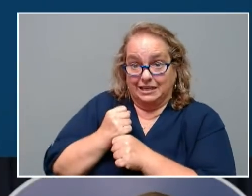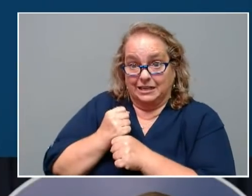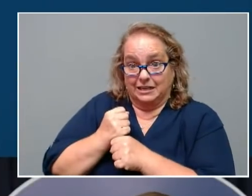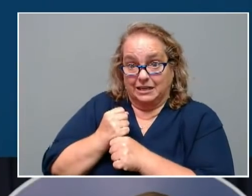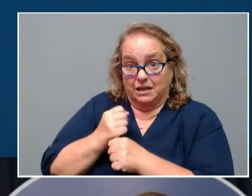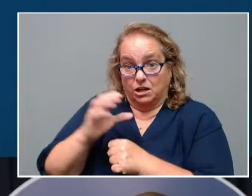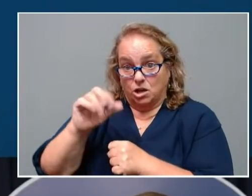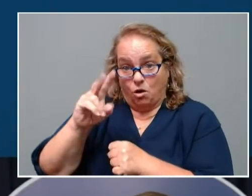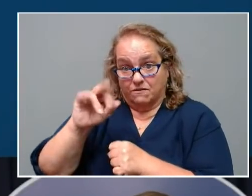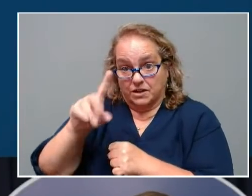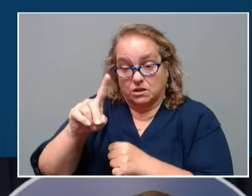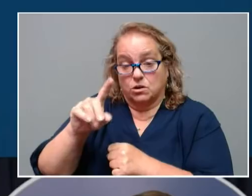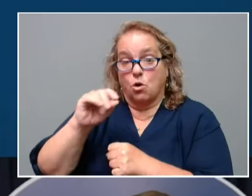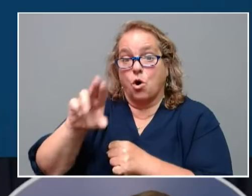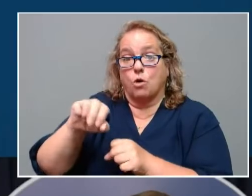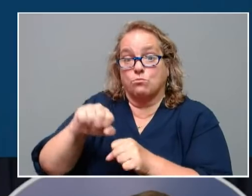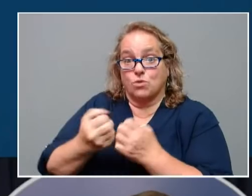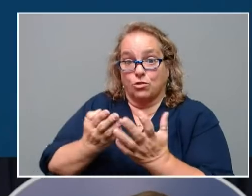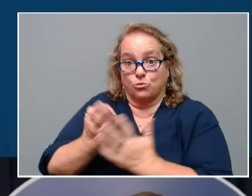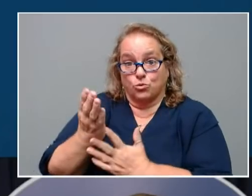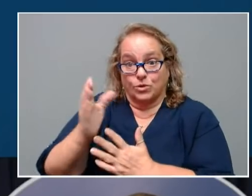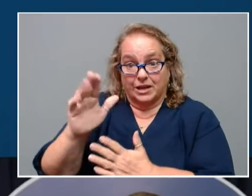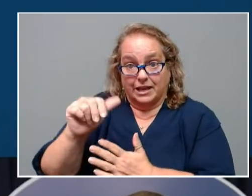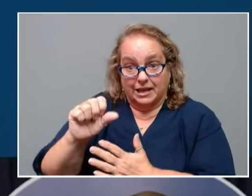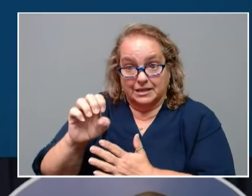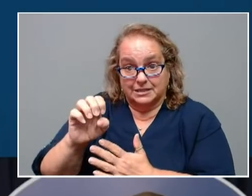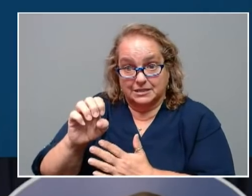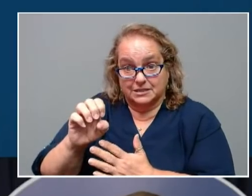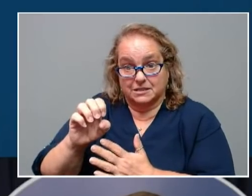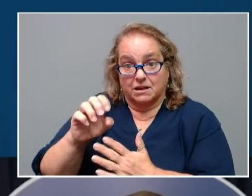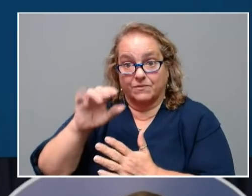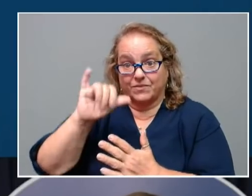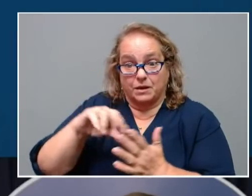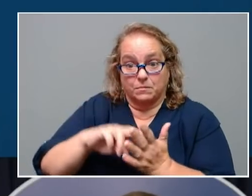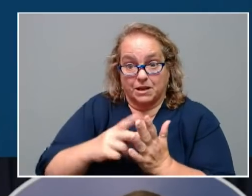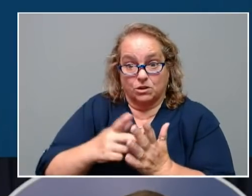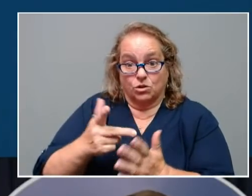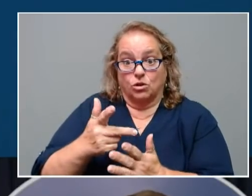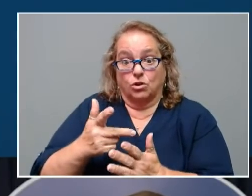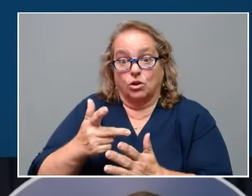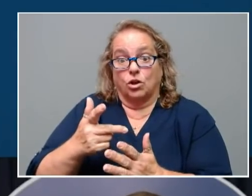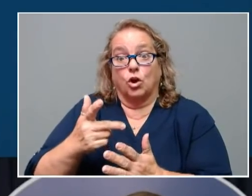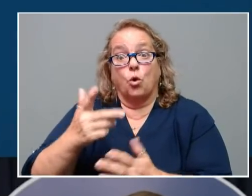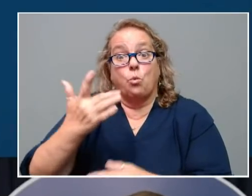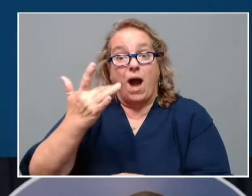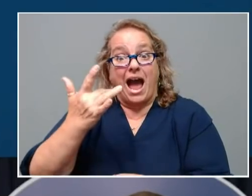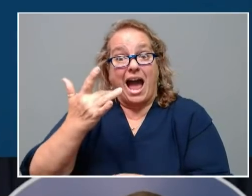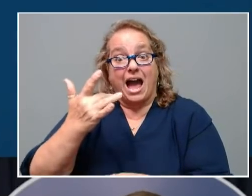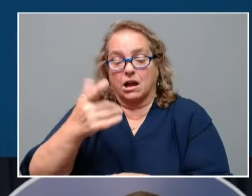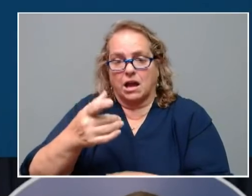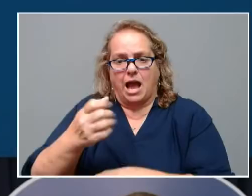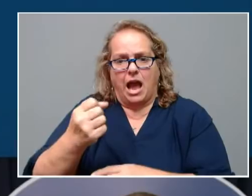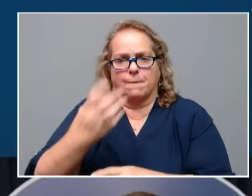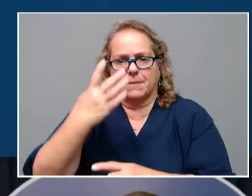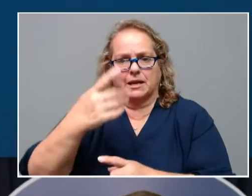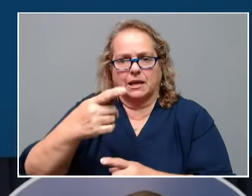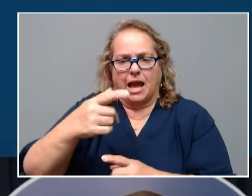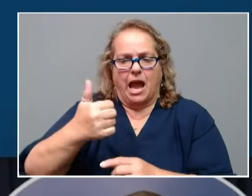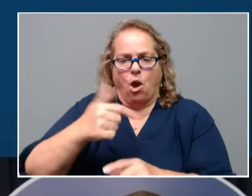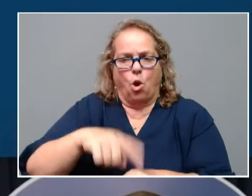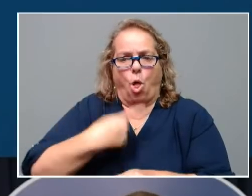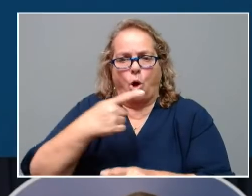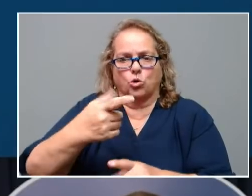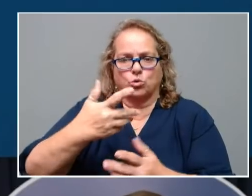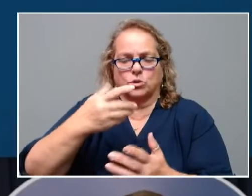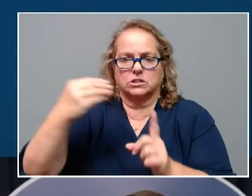a bad result. Remember, your likelihood of having a breakthrough case is your amount of exposure to people who have